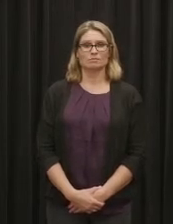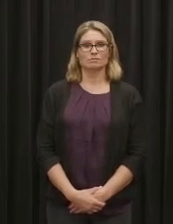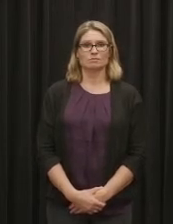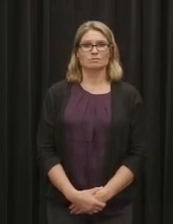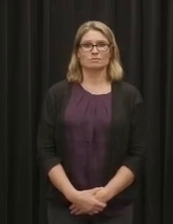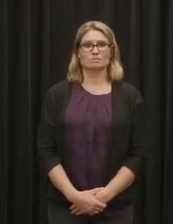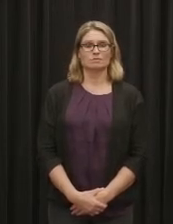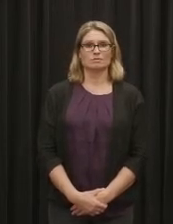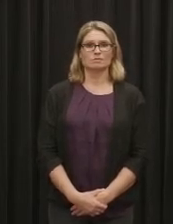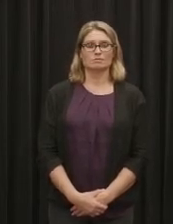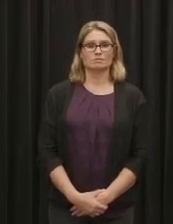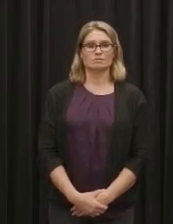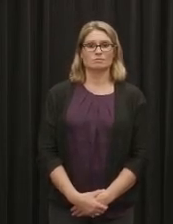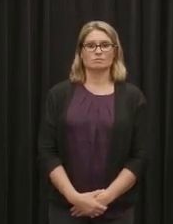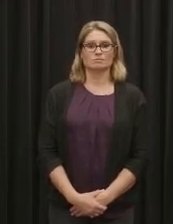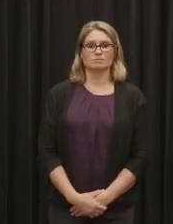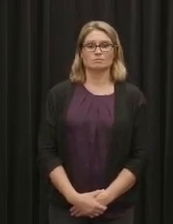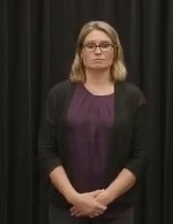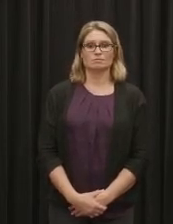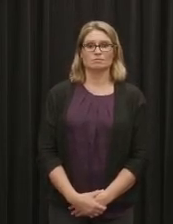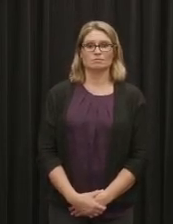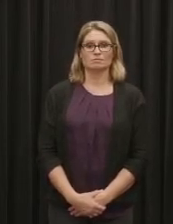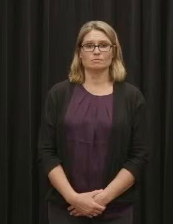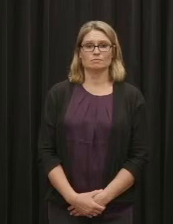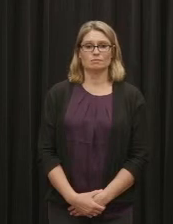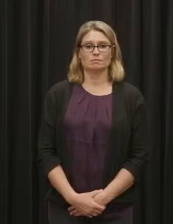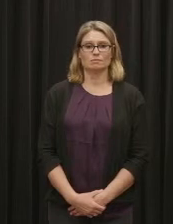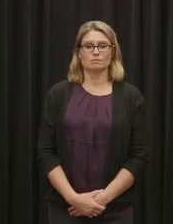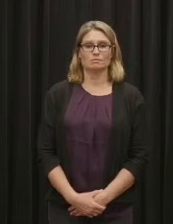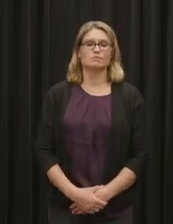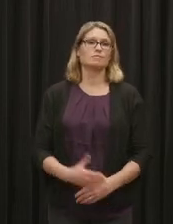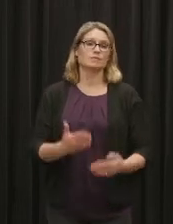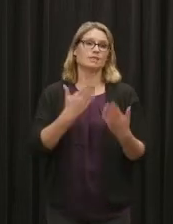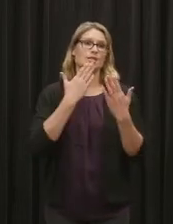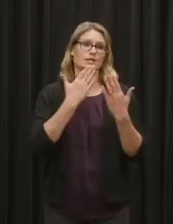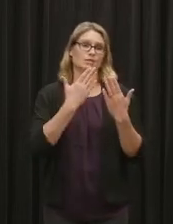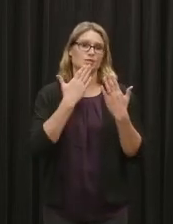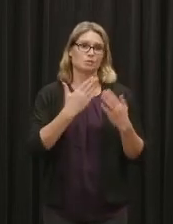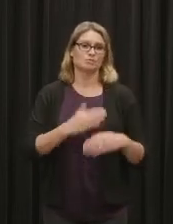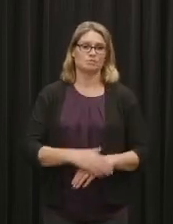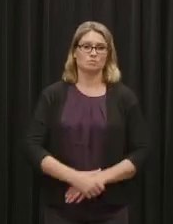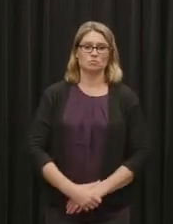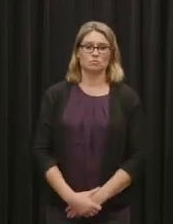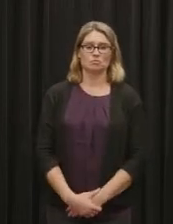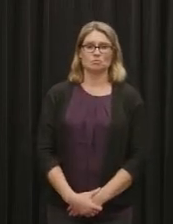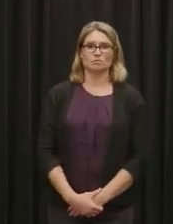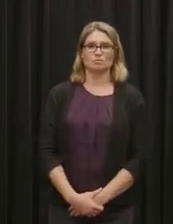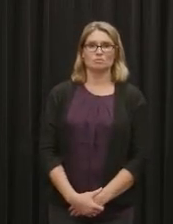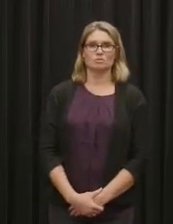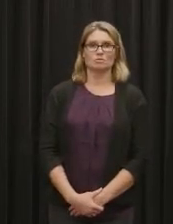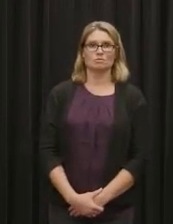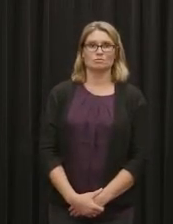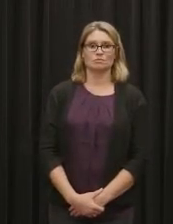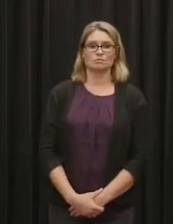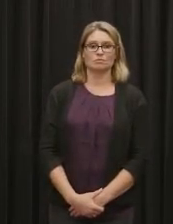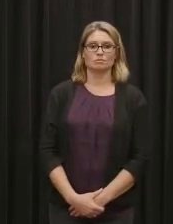efforts that we have succeeded and will continue to succeed in our journey through this pandemic.